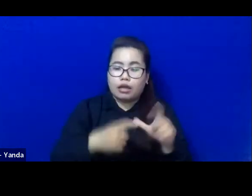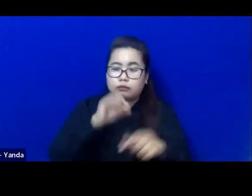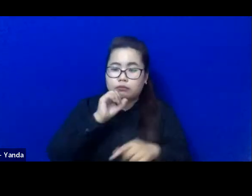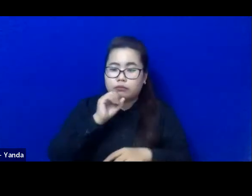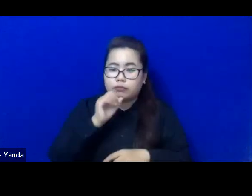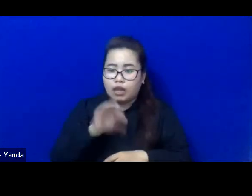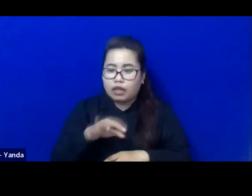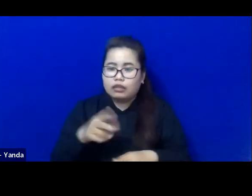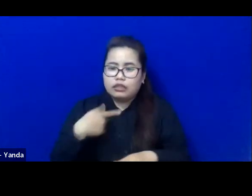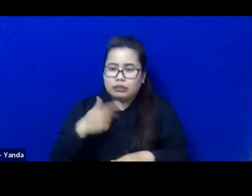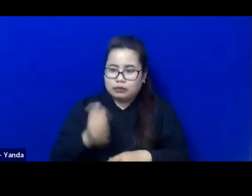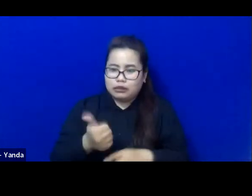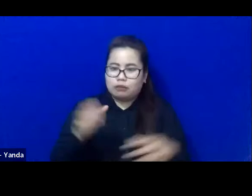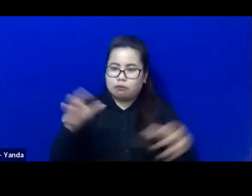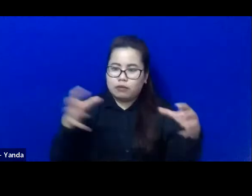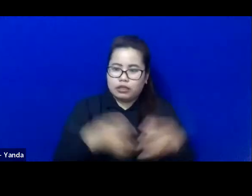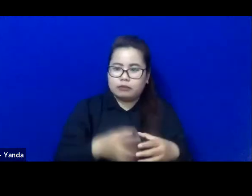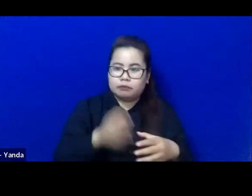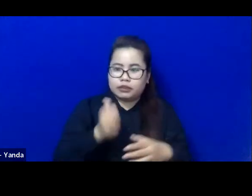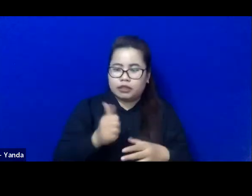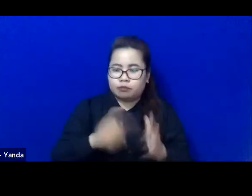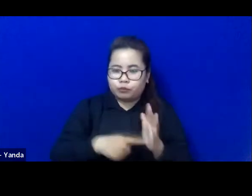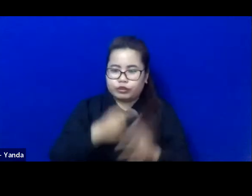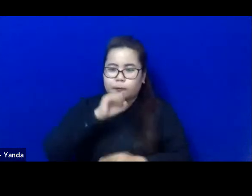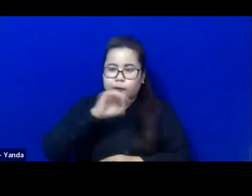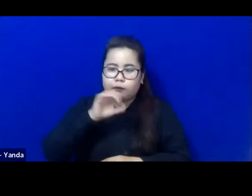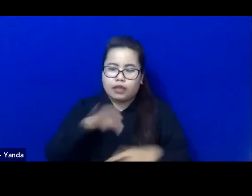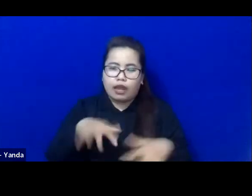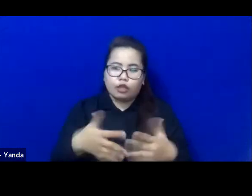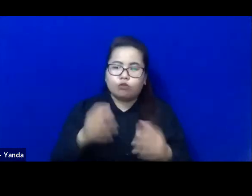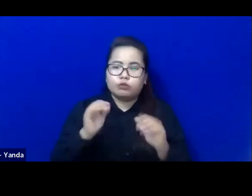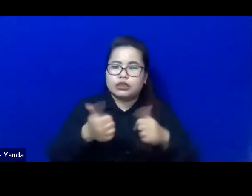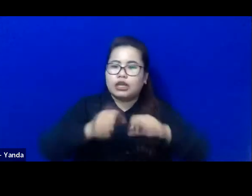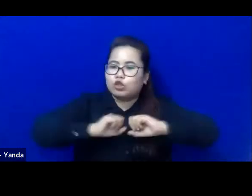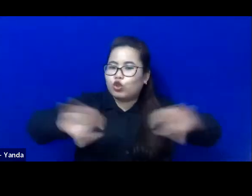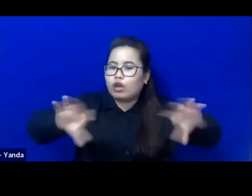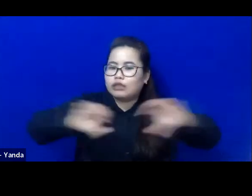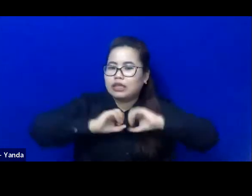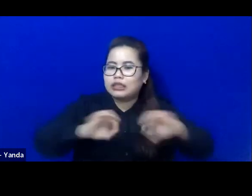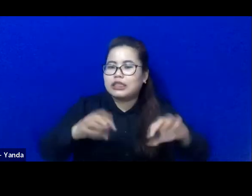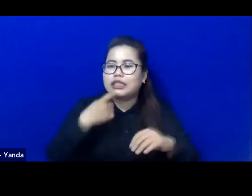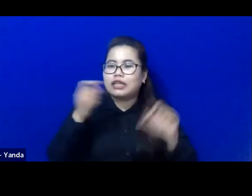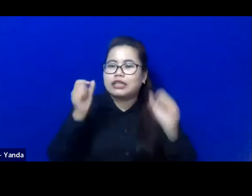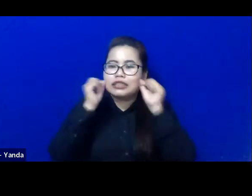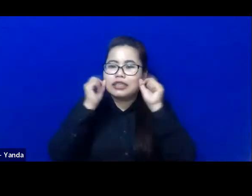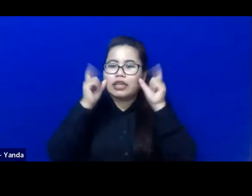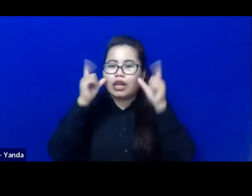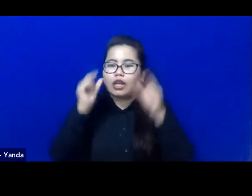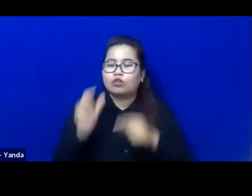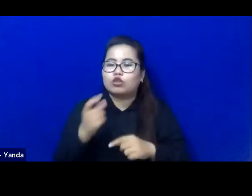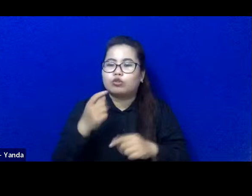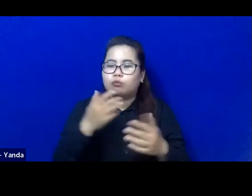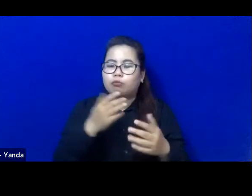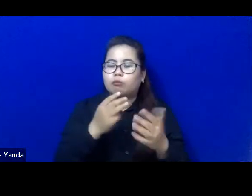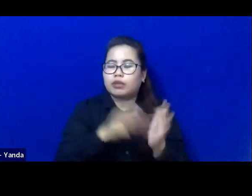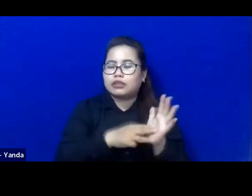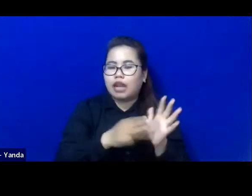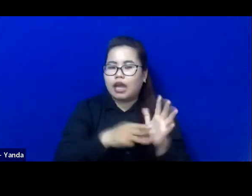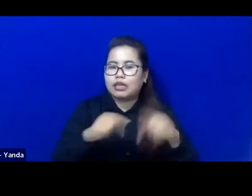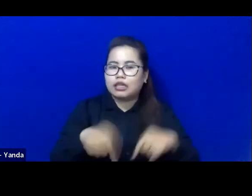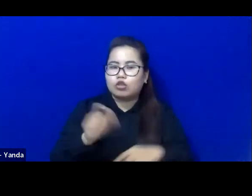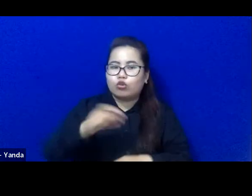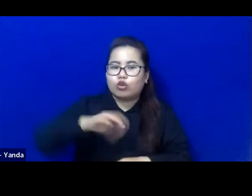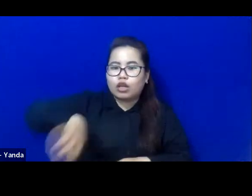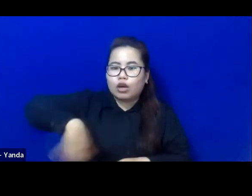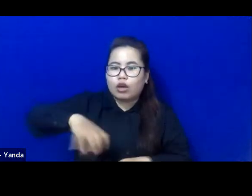build awareness among our closest community, like to our families and also friends, about mental health and